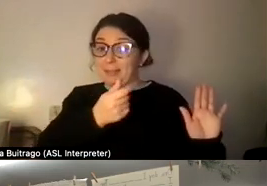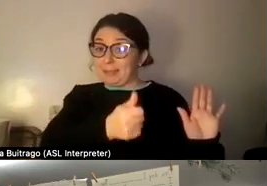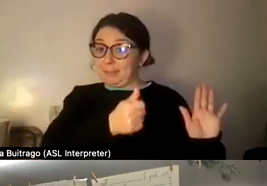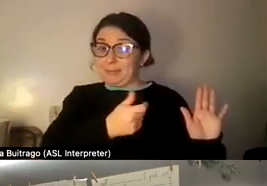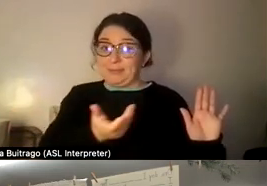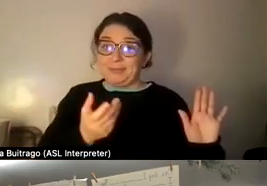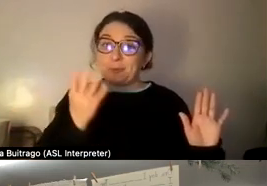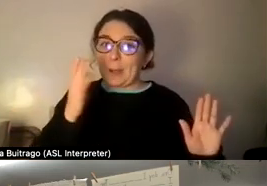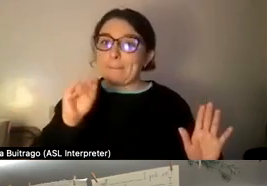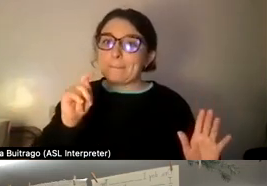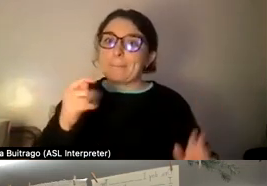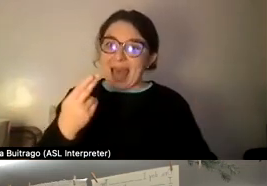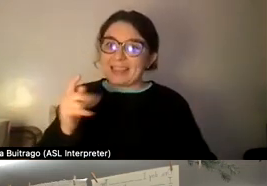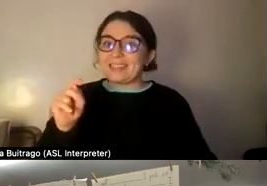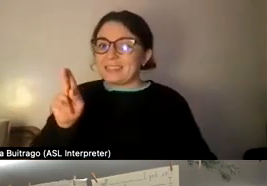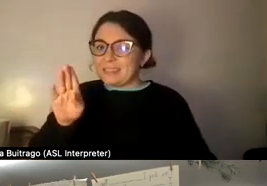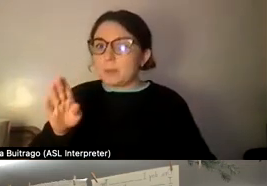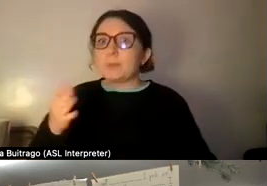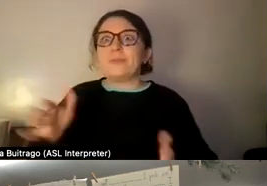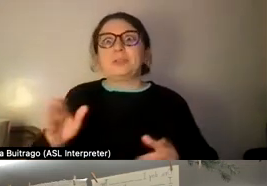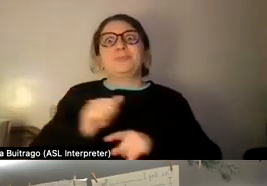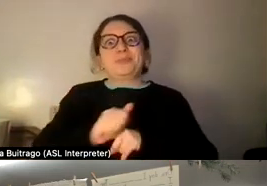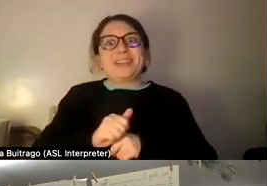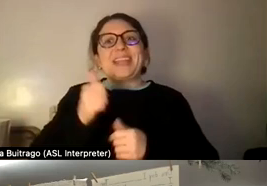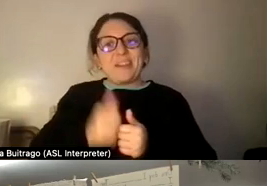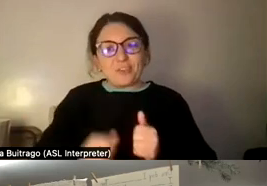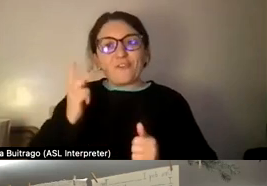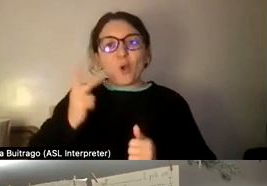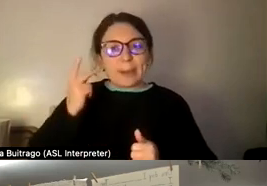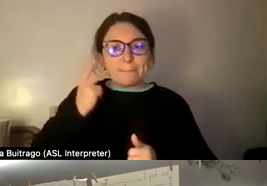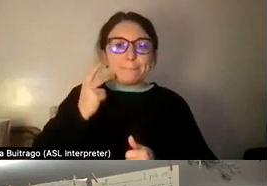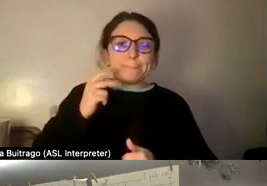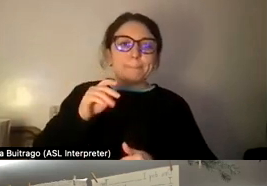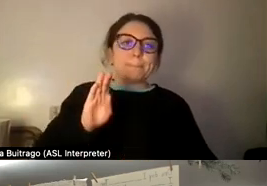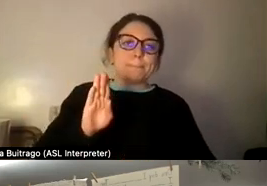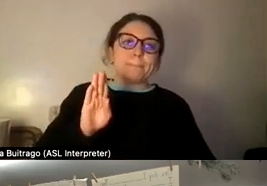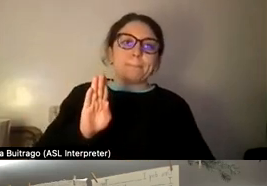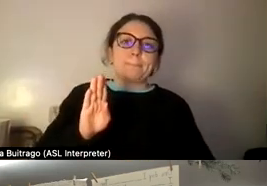bathtub, they knew we had practiced every phoneme in bathtub. So bath,